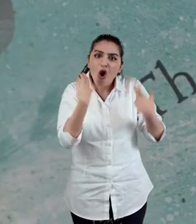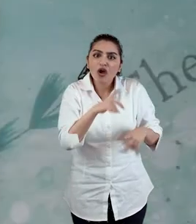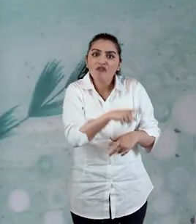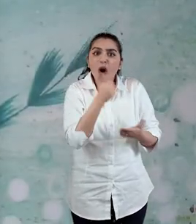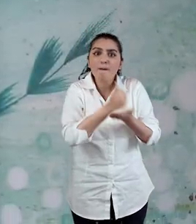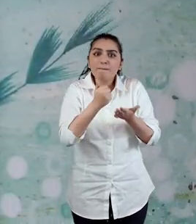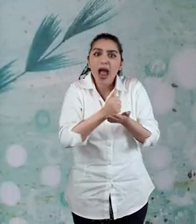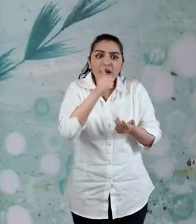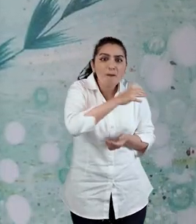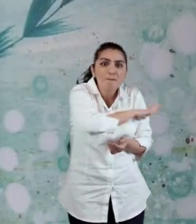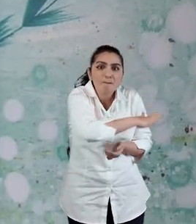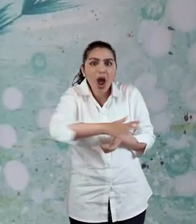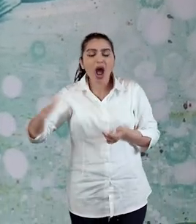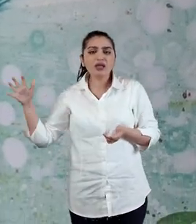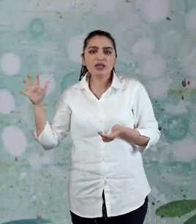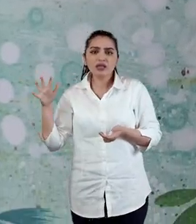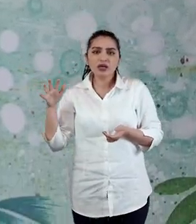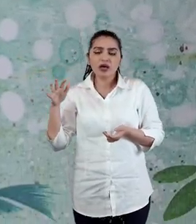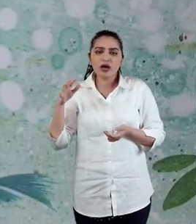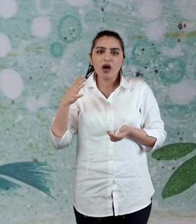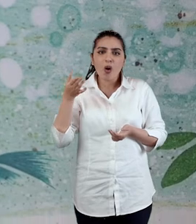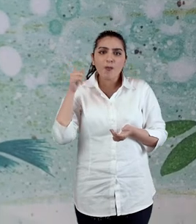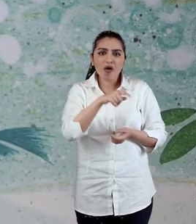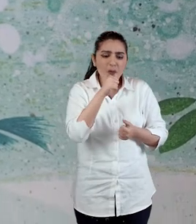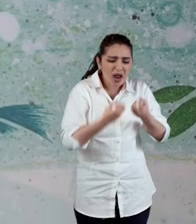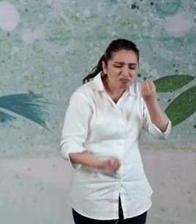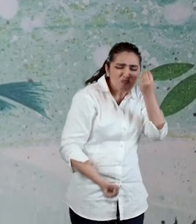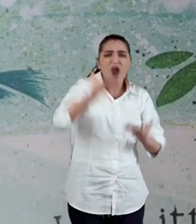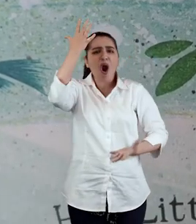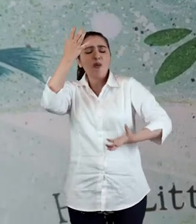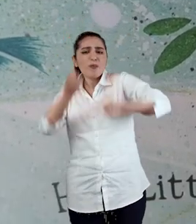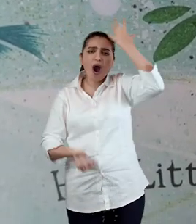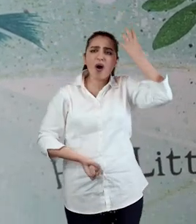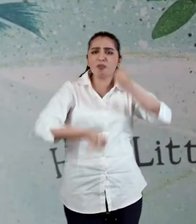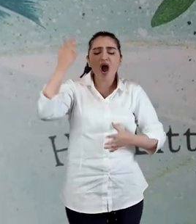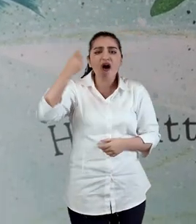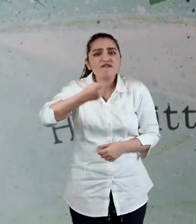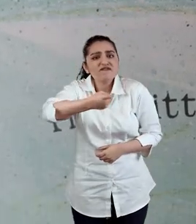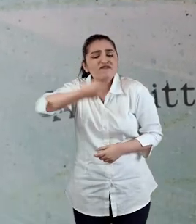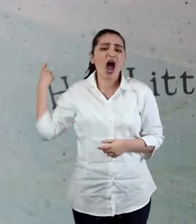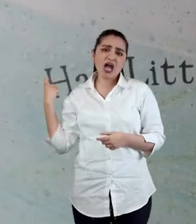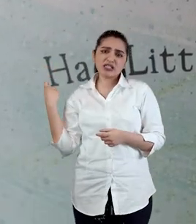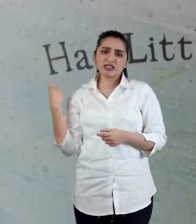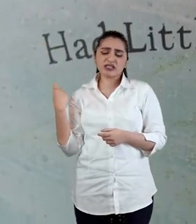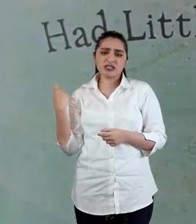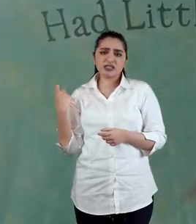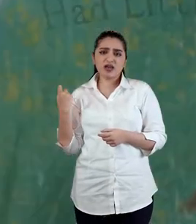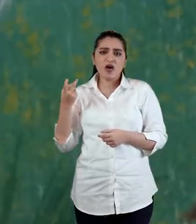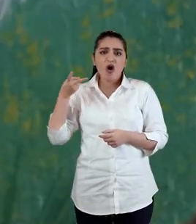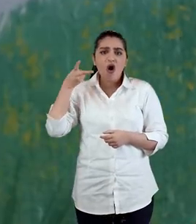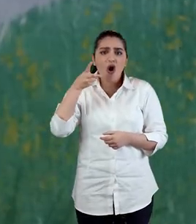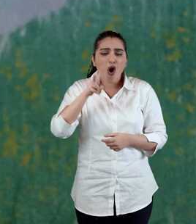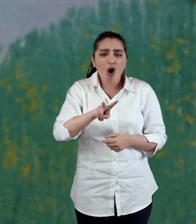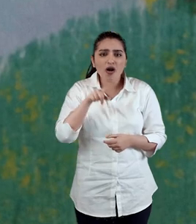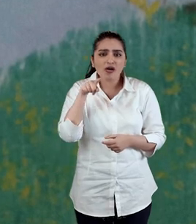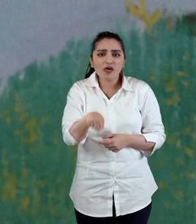flowing faster and faster. Had Little Mole's dream become a disaster? When